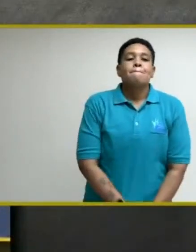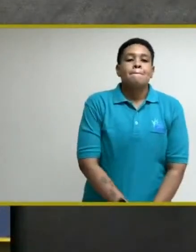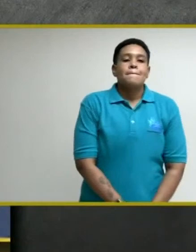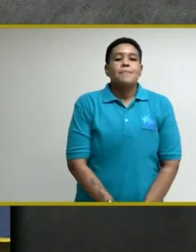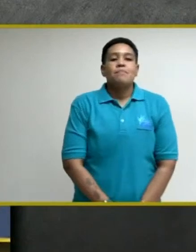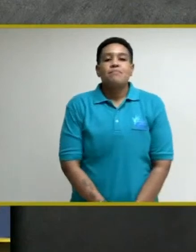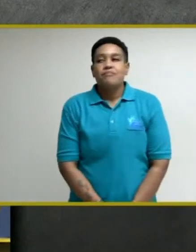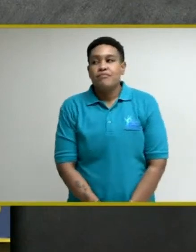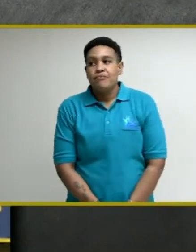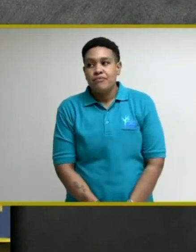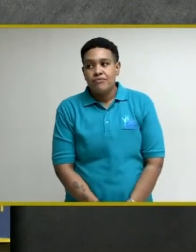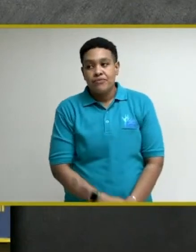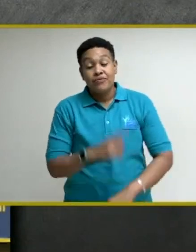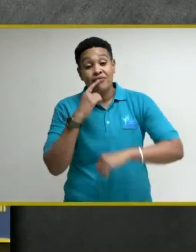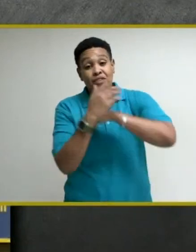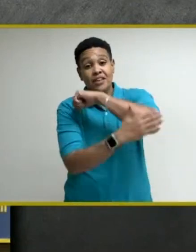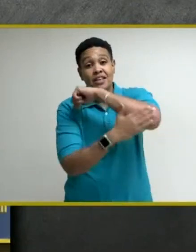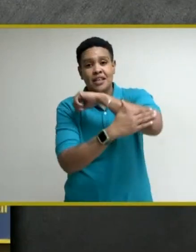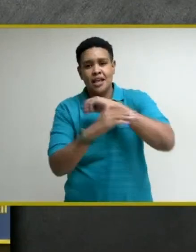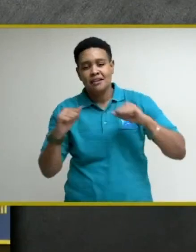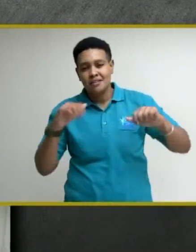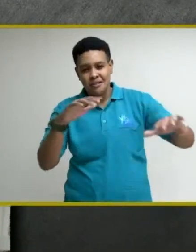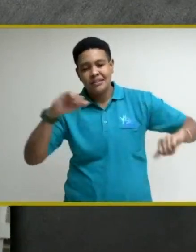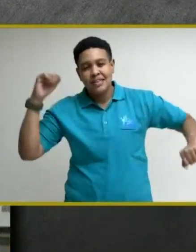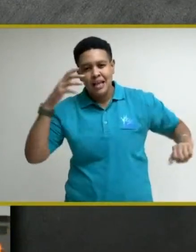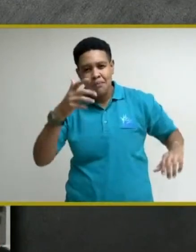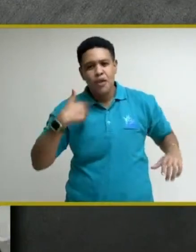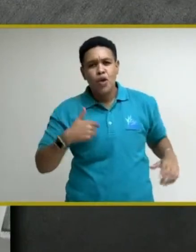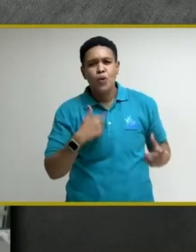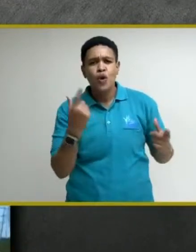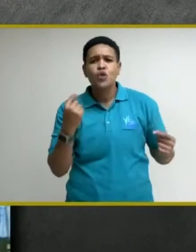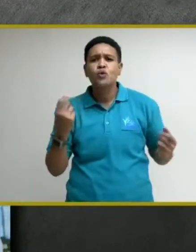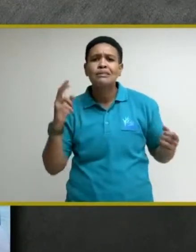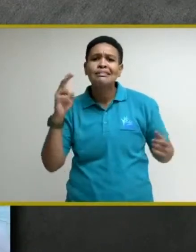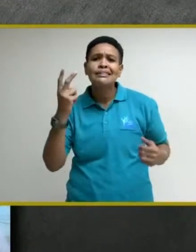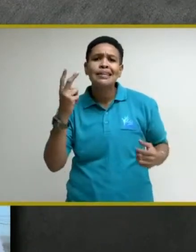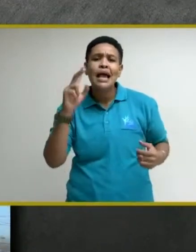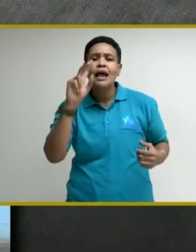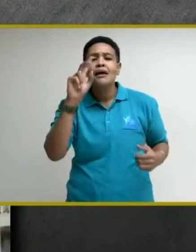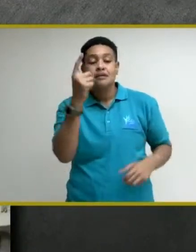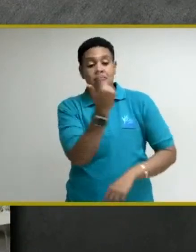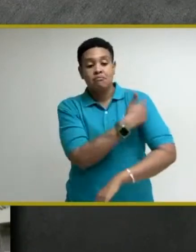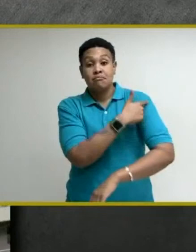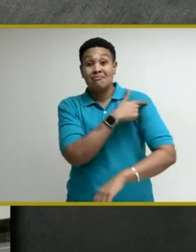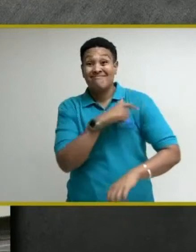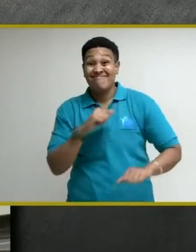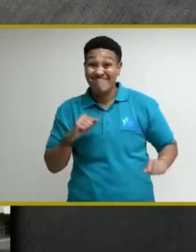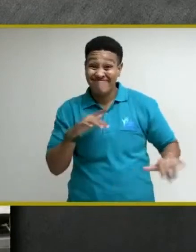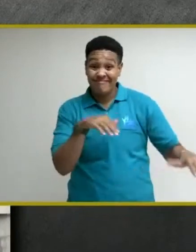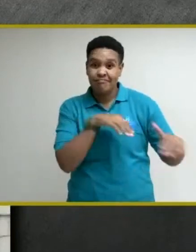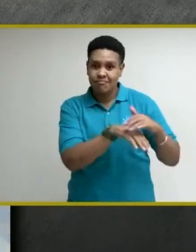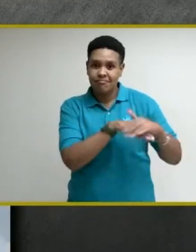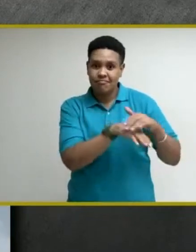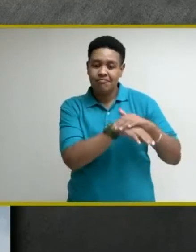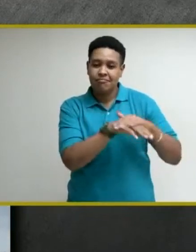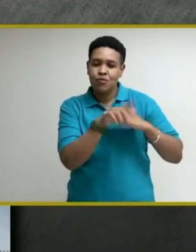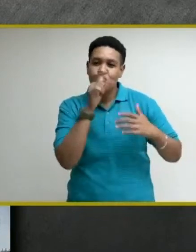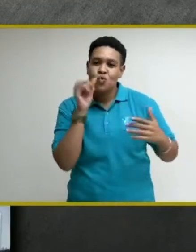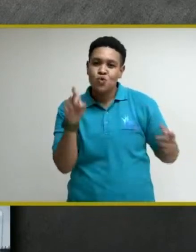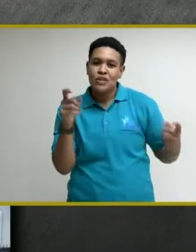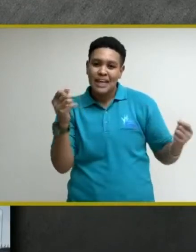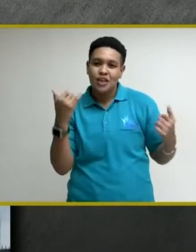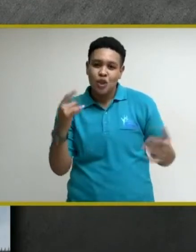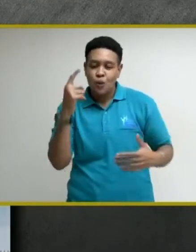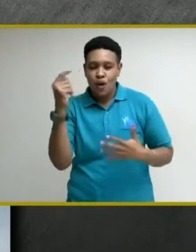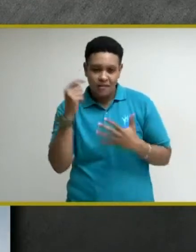Today we are at the National Arena and we are doing a blitz for second doses for those persons who are due today. So one of the features